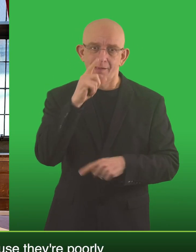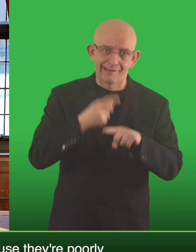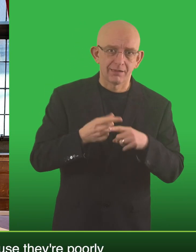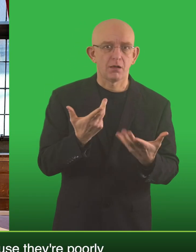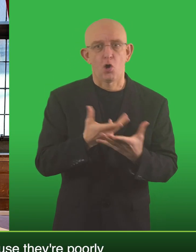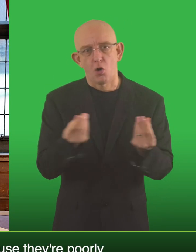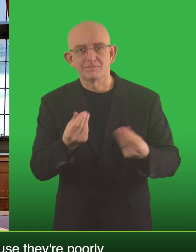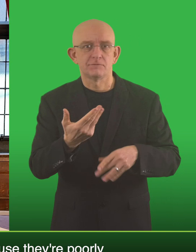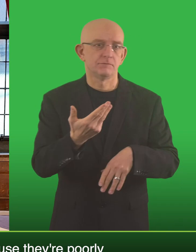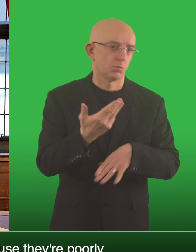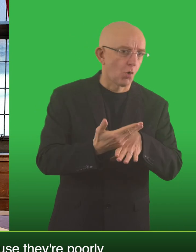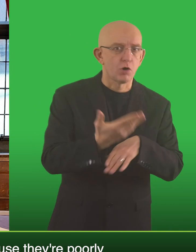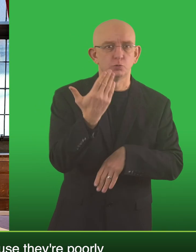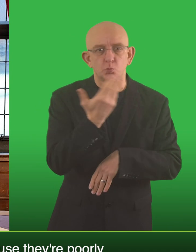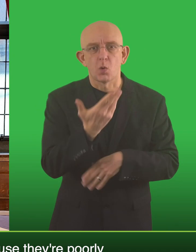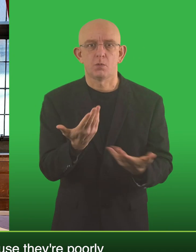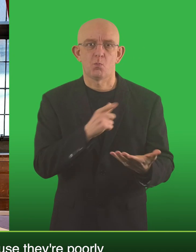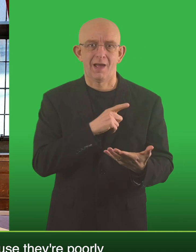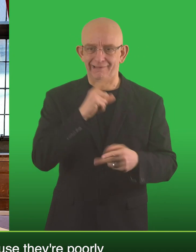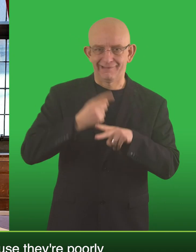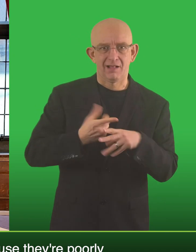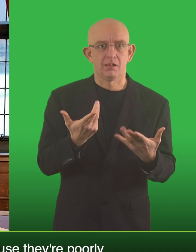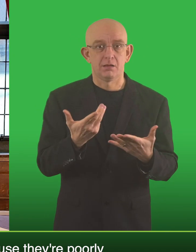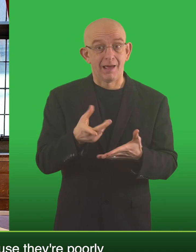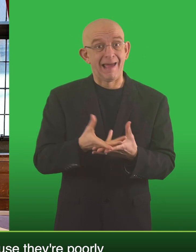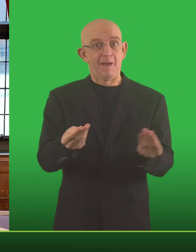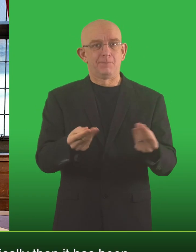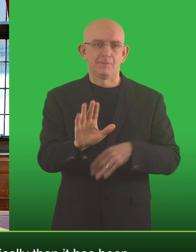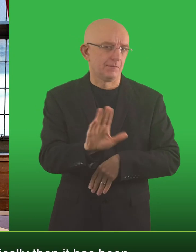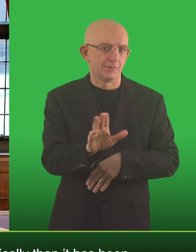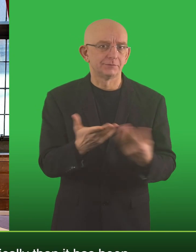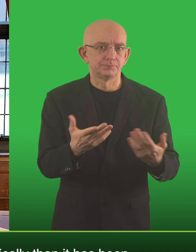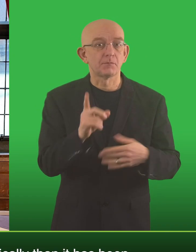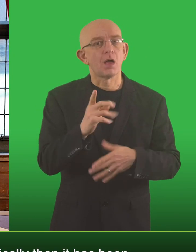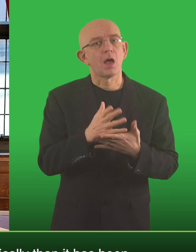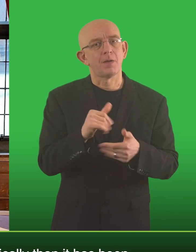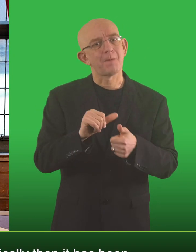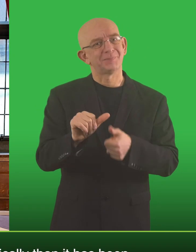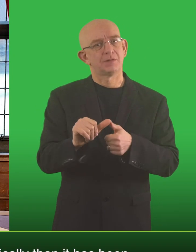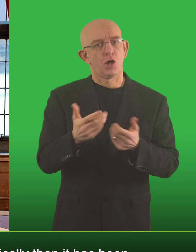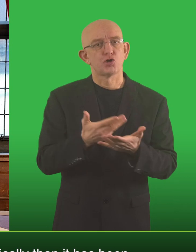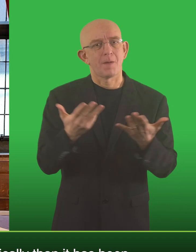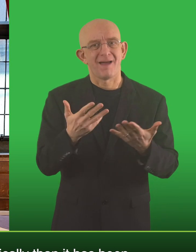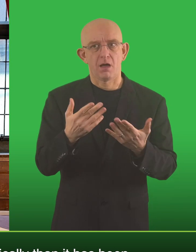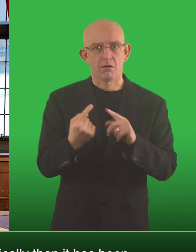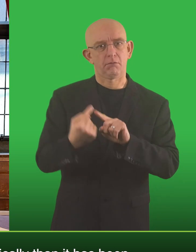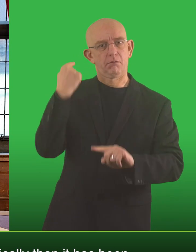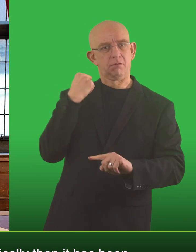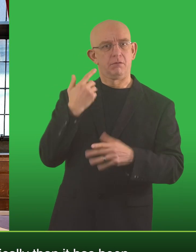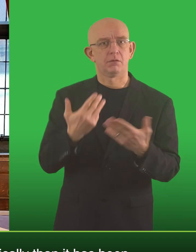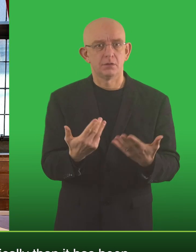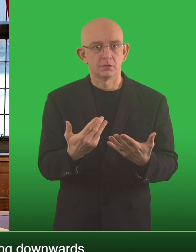poorly, lots will be off work because they're poorly, off school because they're poorly, so it's still not gone away, but certainly a different picture epidemiologically than it has